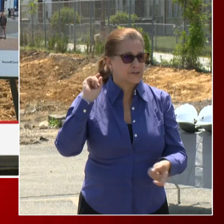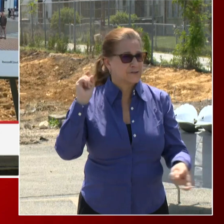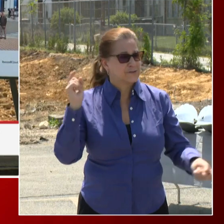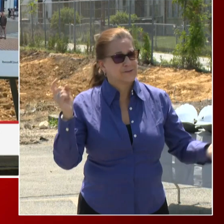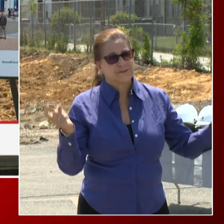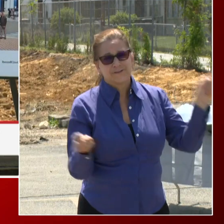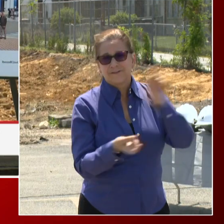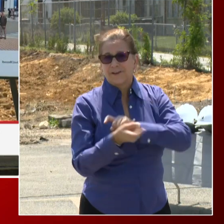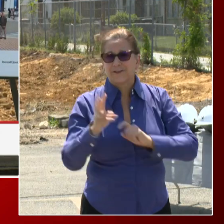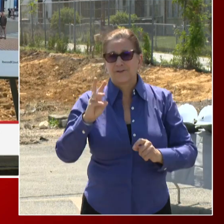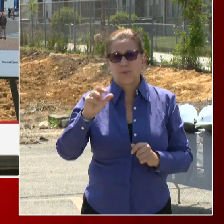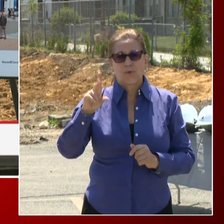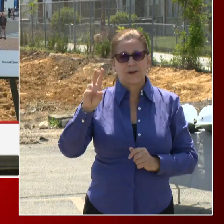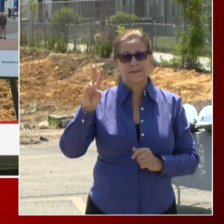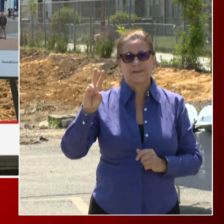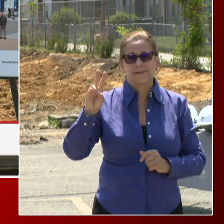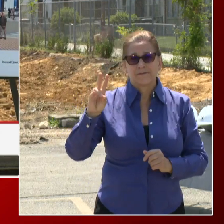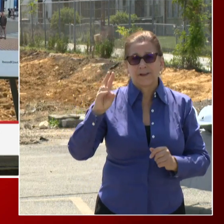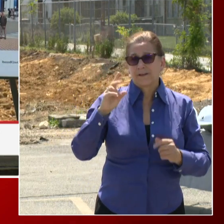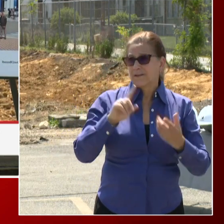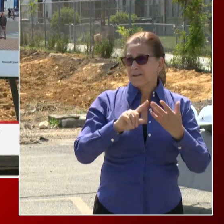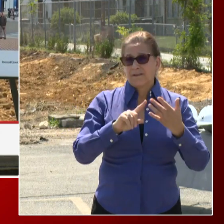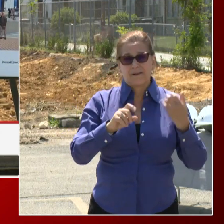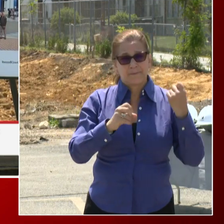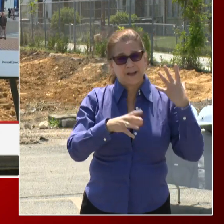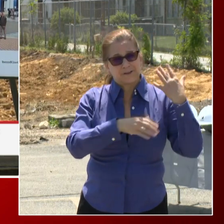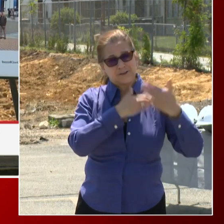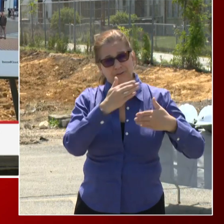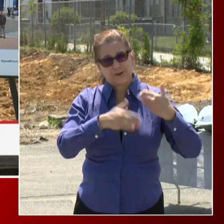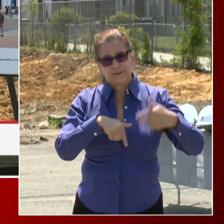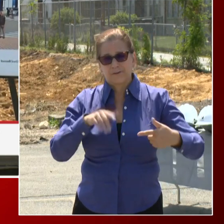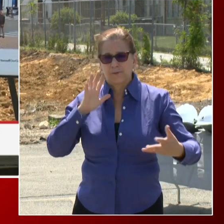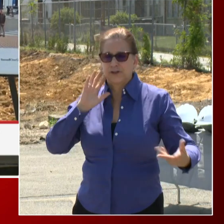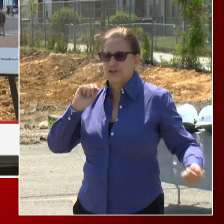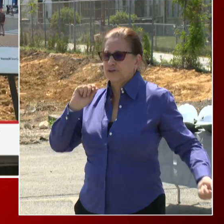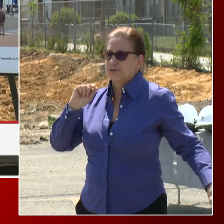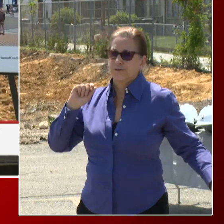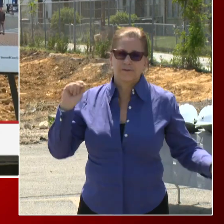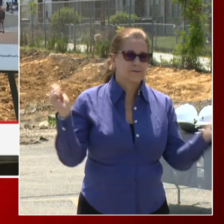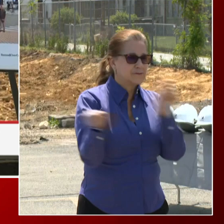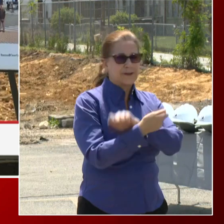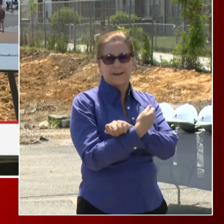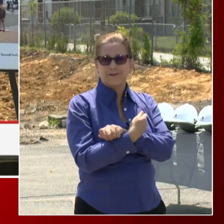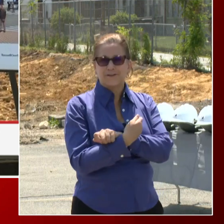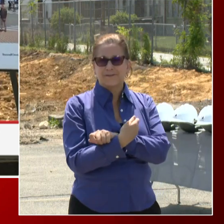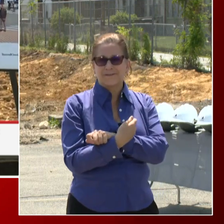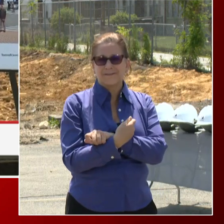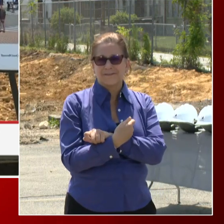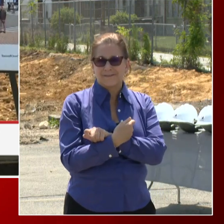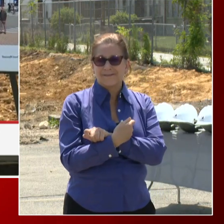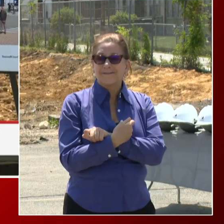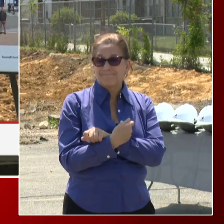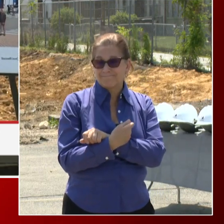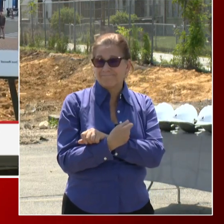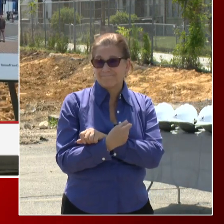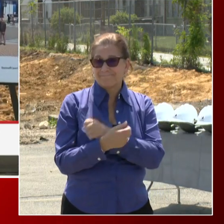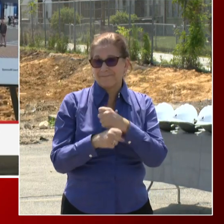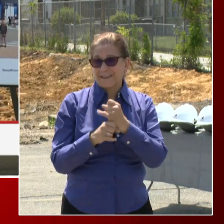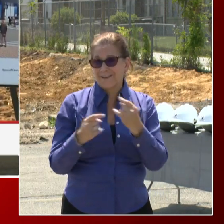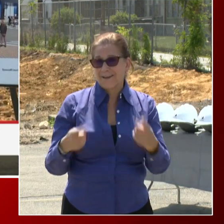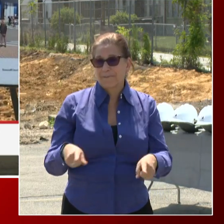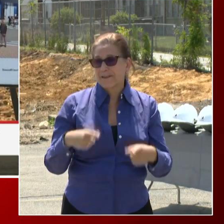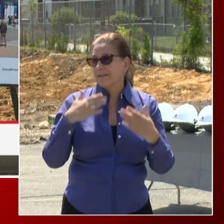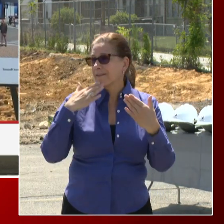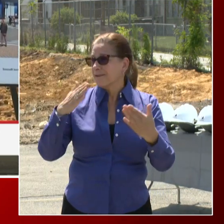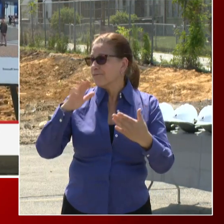district for generations to come. Thank you all for coming to help celebrate this momentous occasion. Thank you.